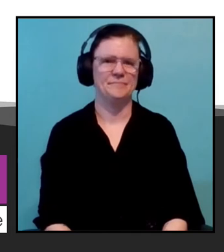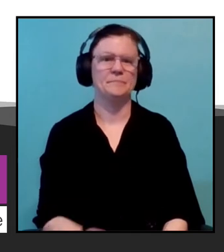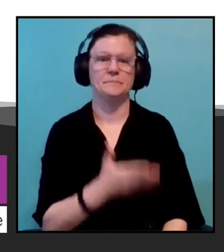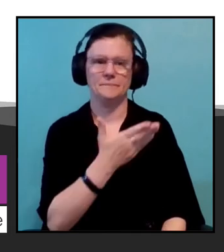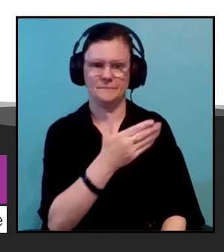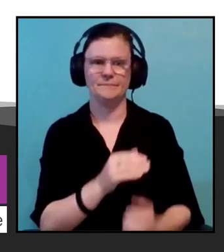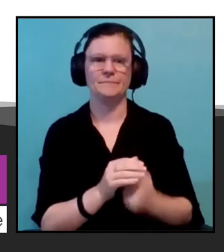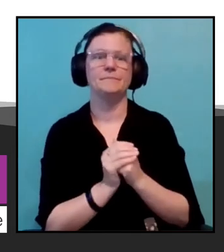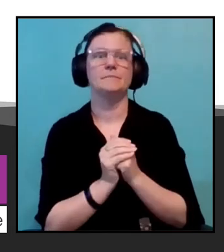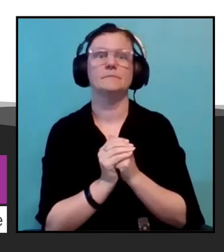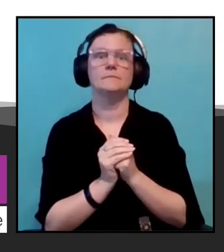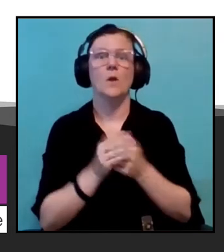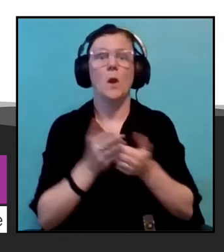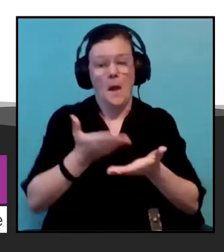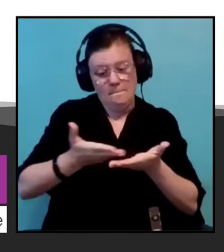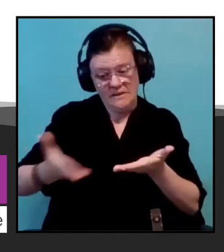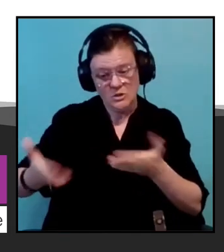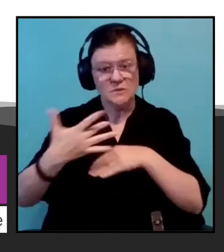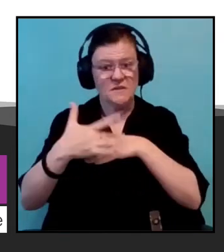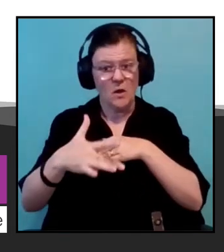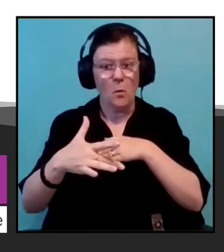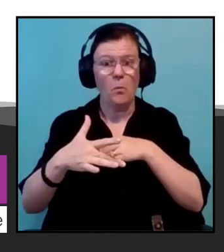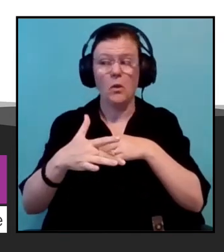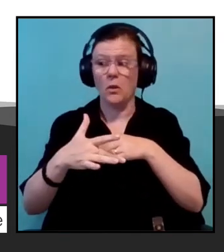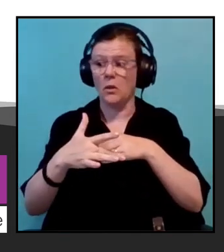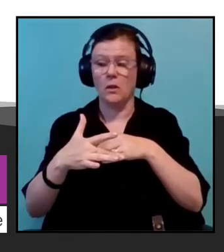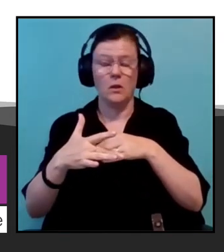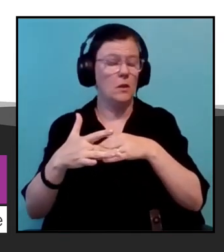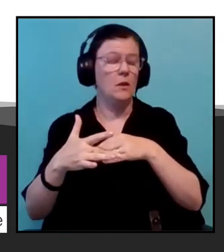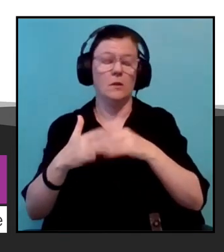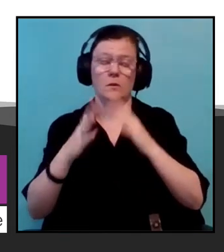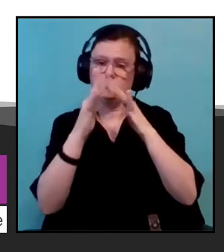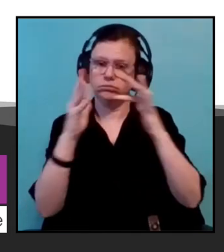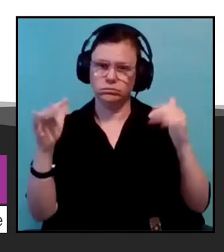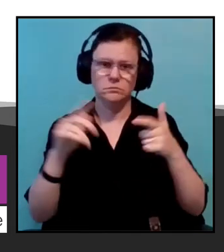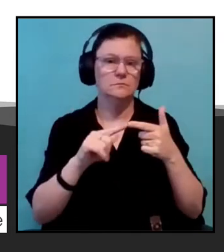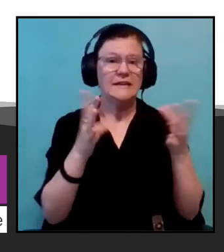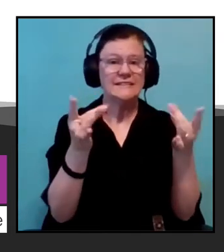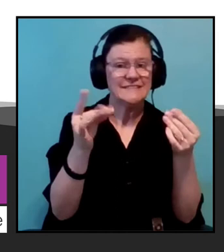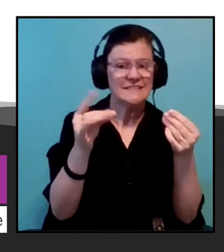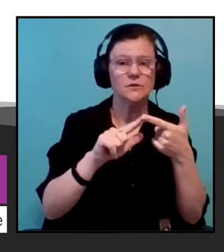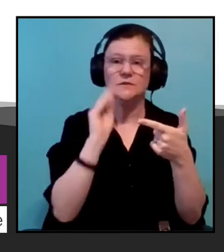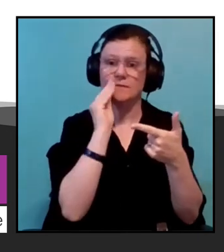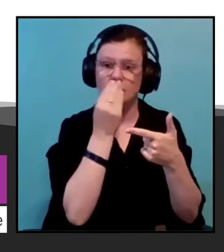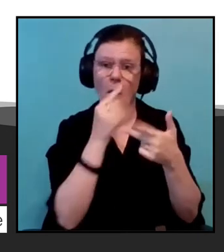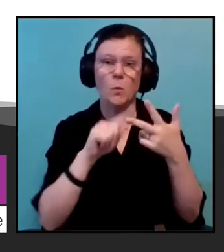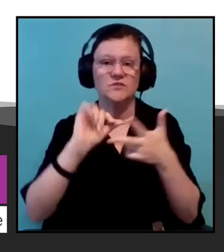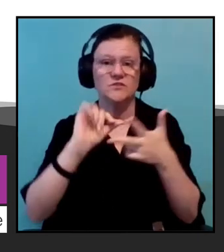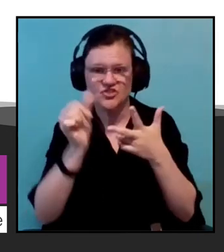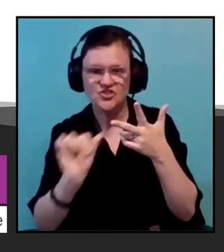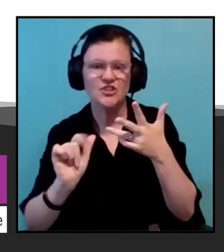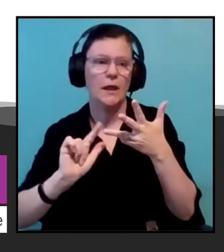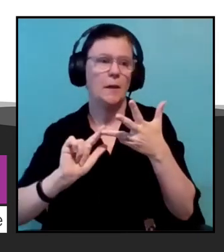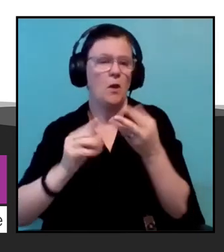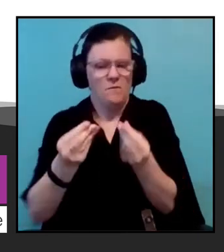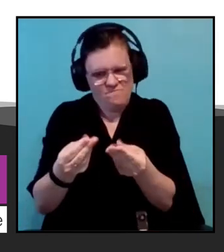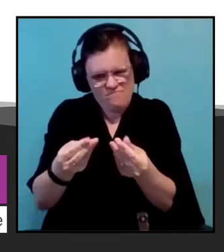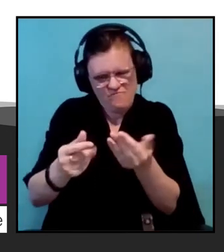Having a wide variety of materials, including street sign stickers that we made, artificial flowers, shapes, felt,